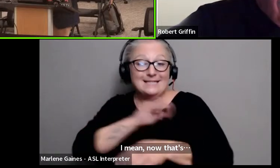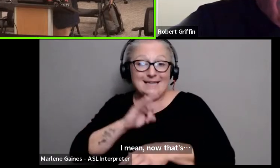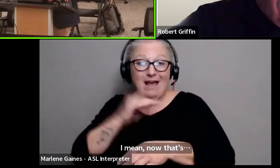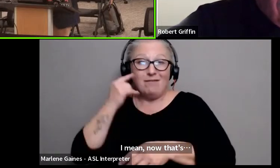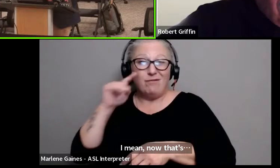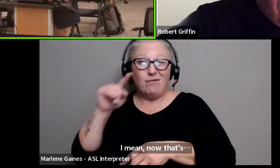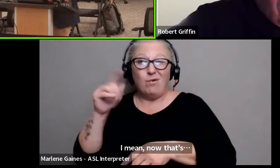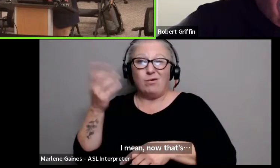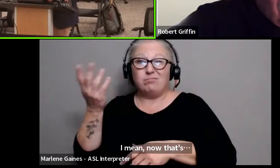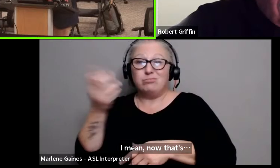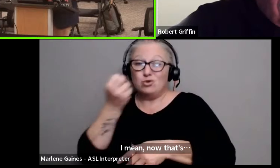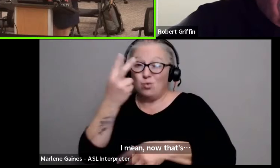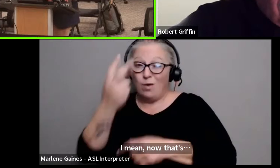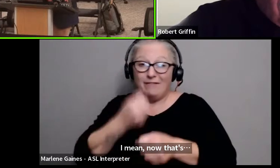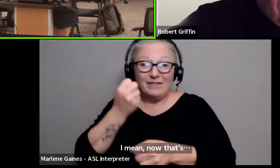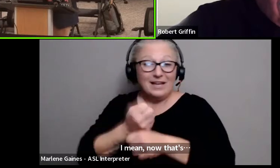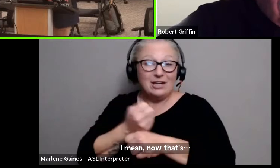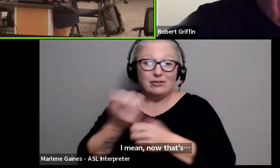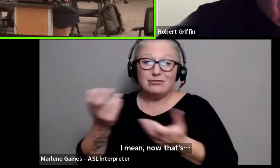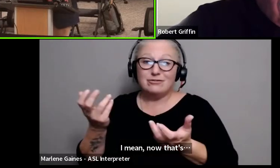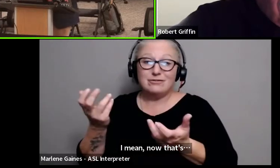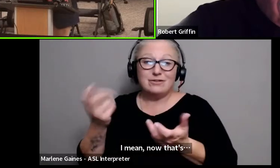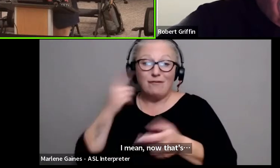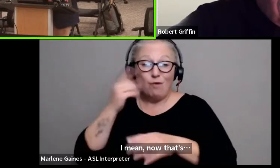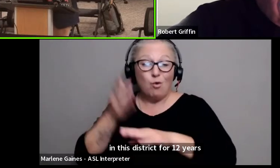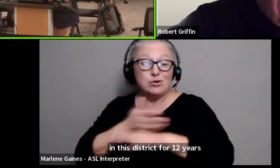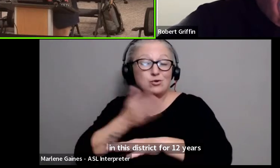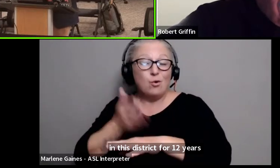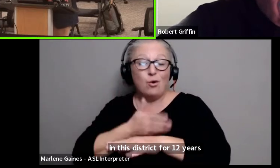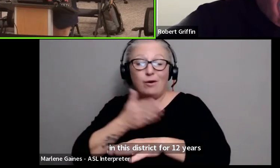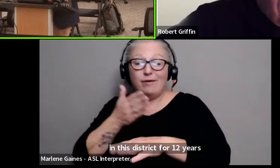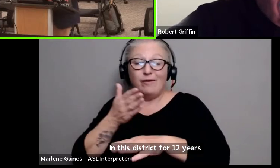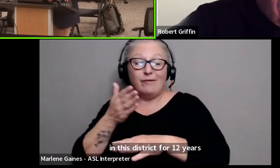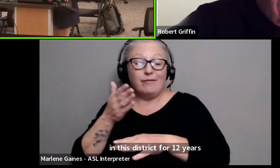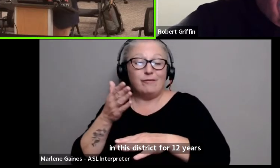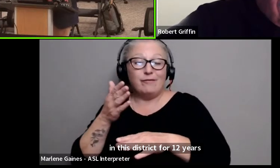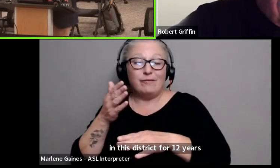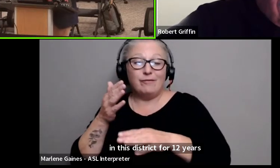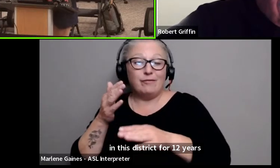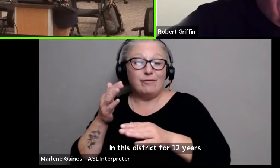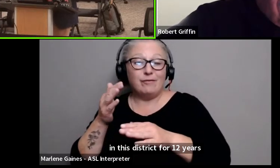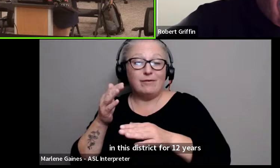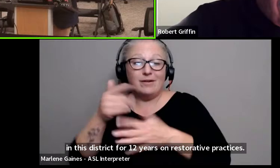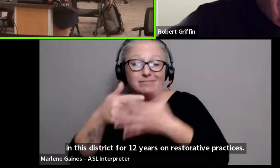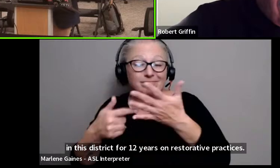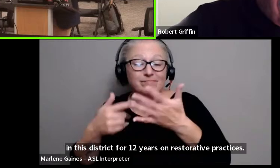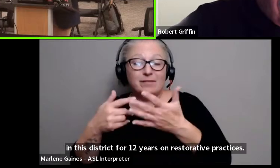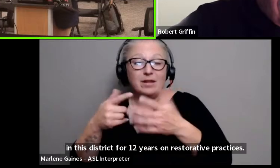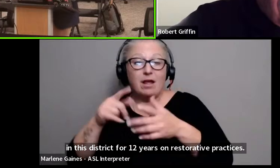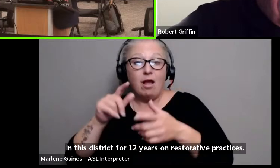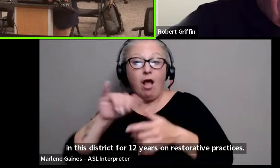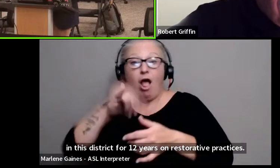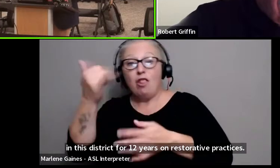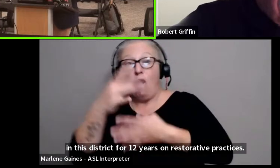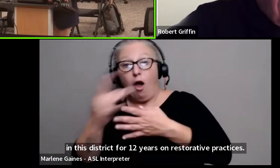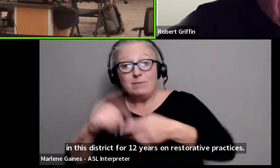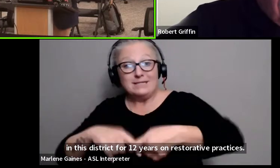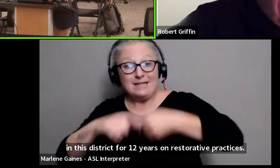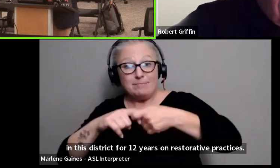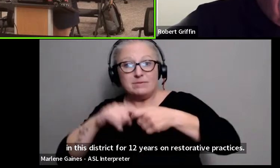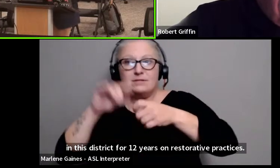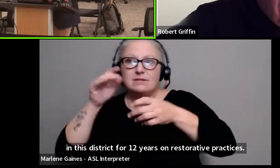for 12 years on restorative practices. And I mean, alternatives to suspension is a form of